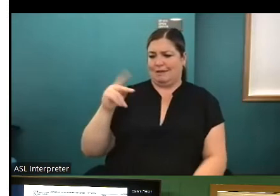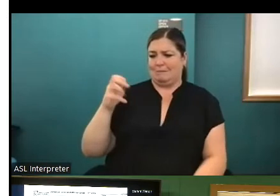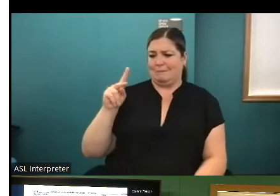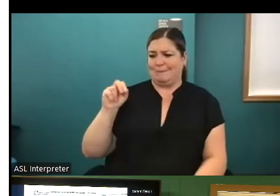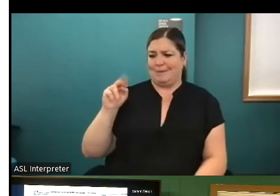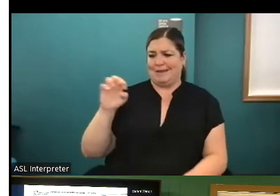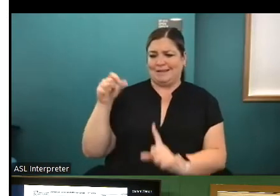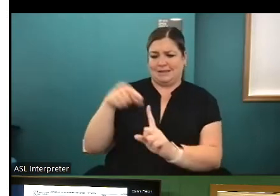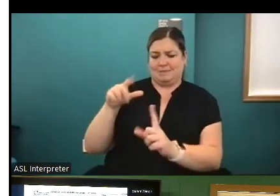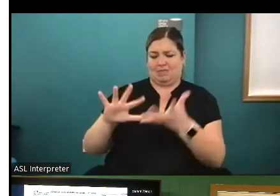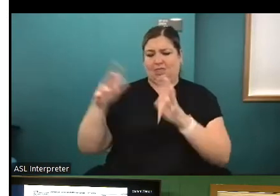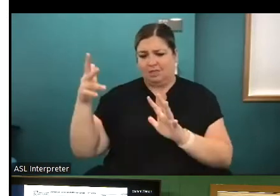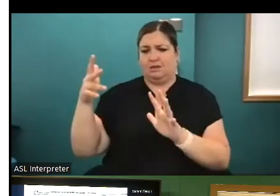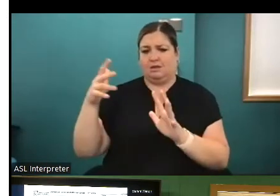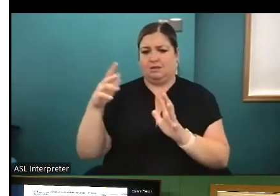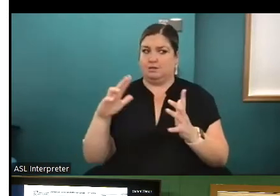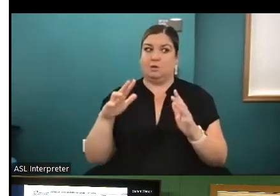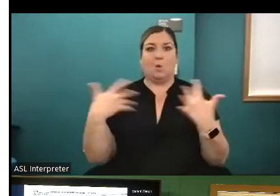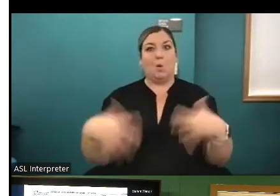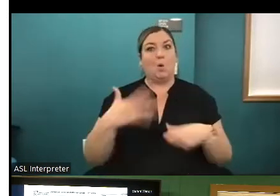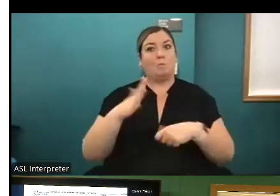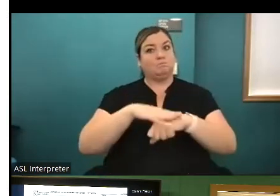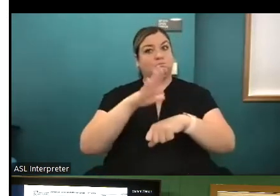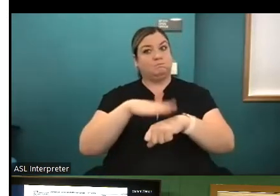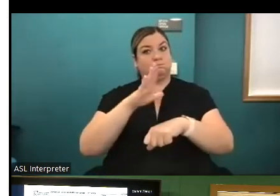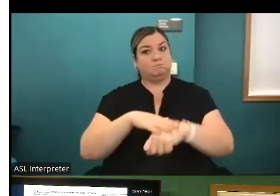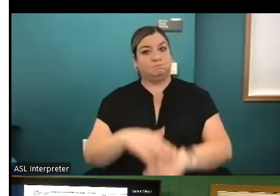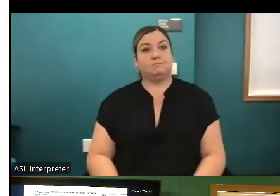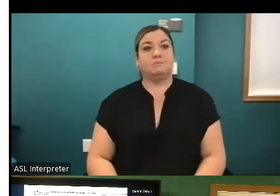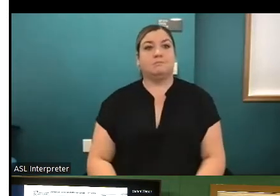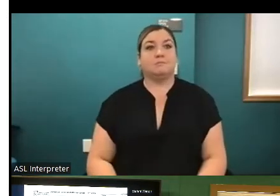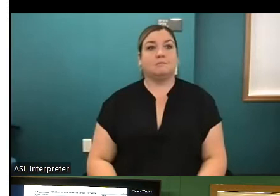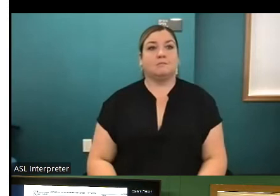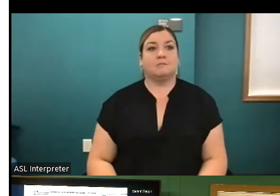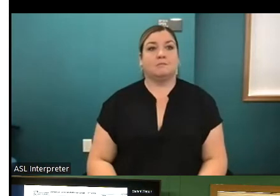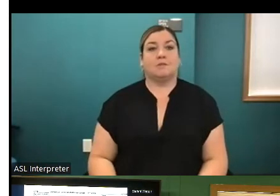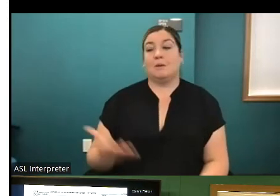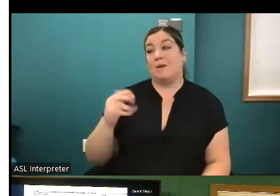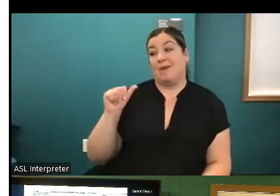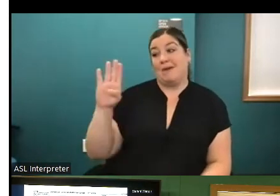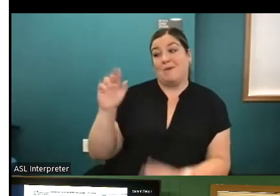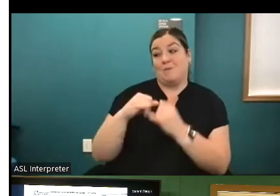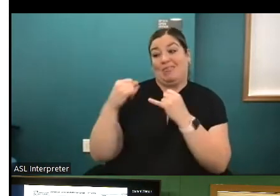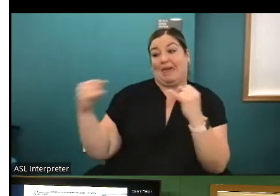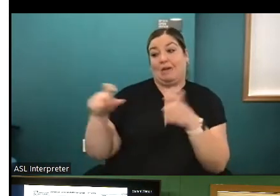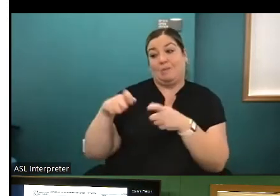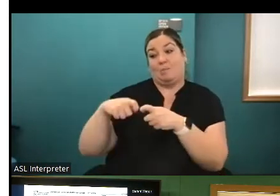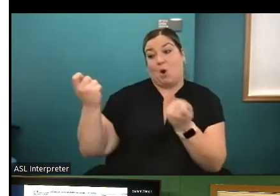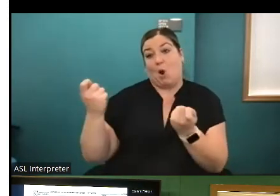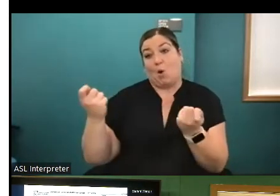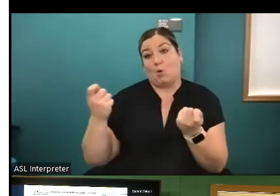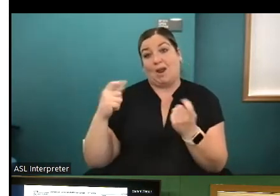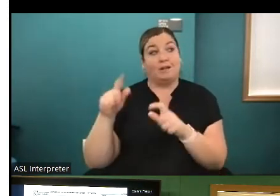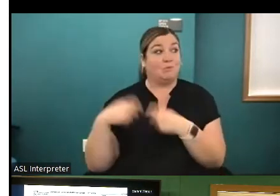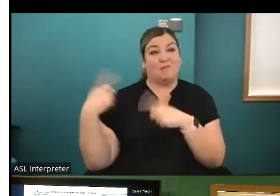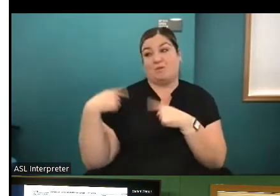a big fat red flag. Big giant huge red flag. Might be advanced phonics with a cable that's cracked. Yeah, that too. It has been cracked